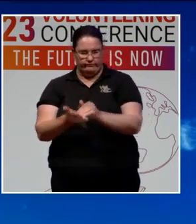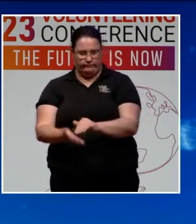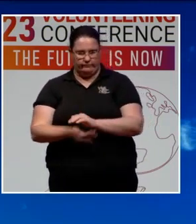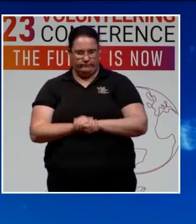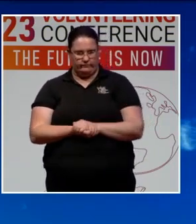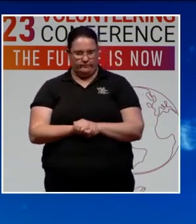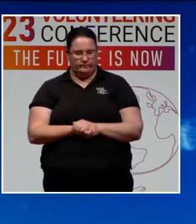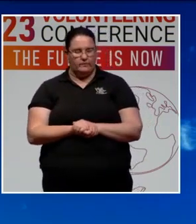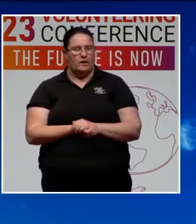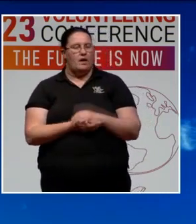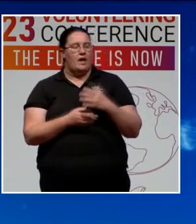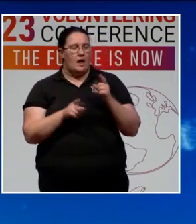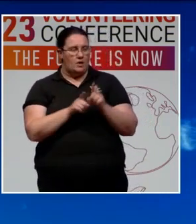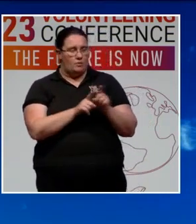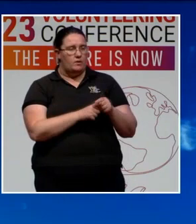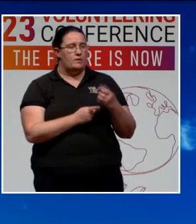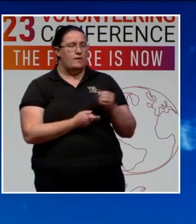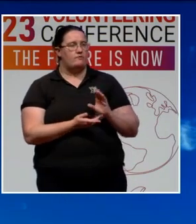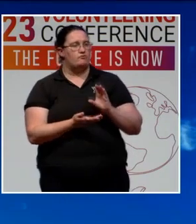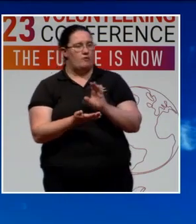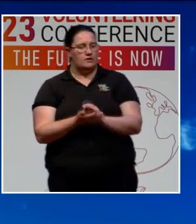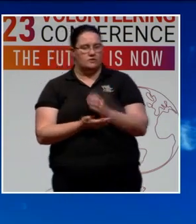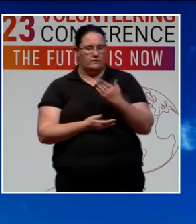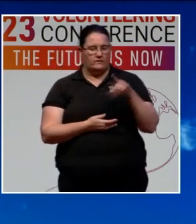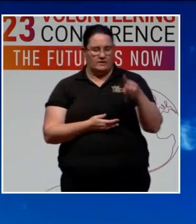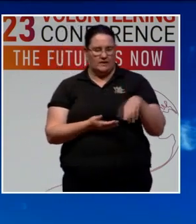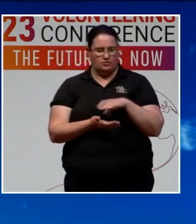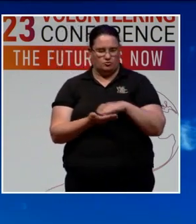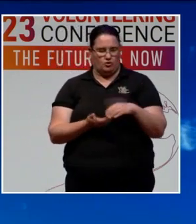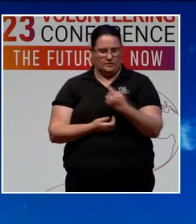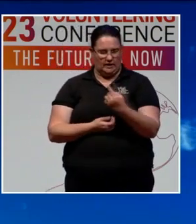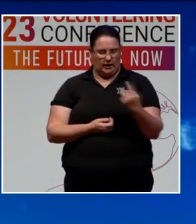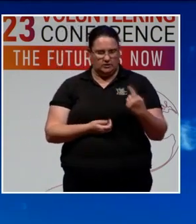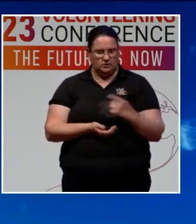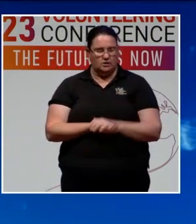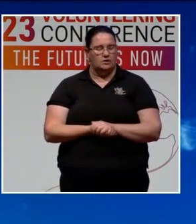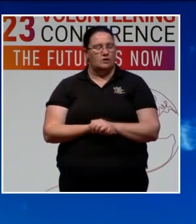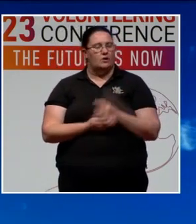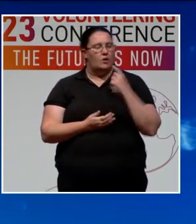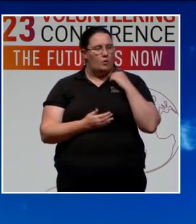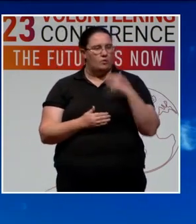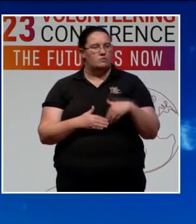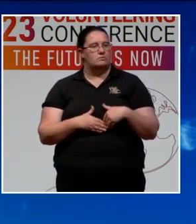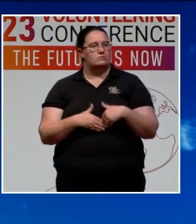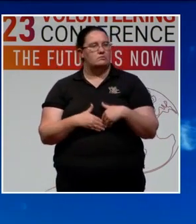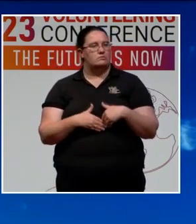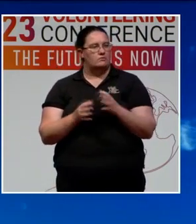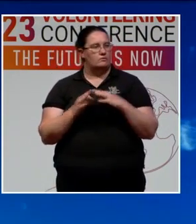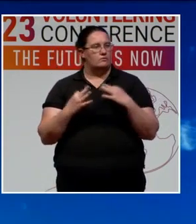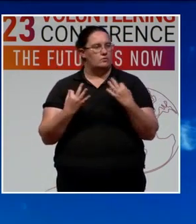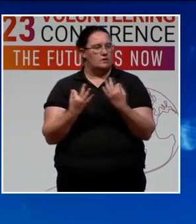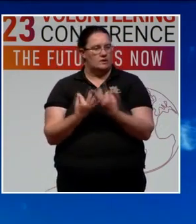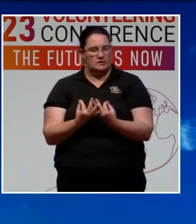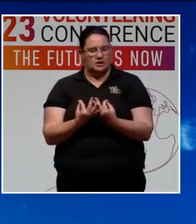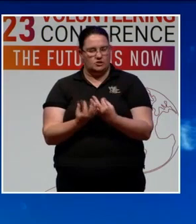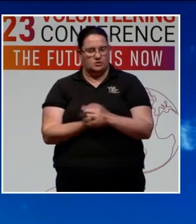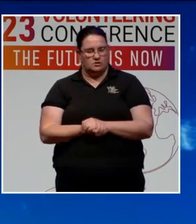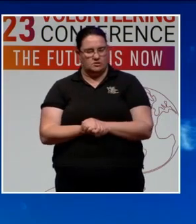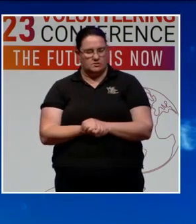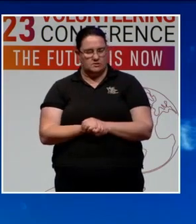of $50,000 per year. This will provide organisations that deliver or have previously